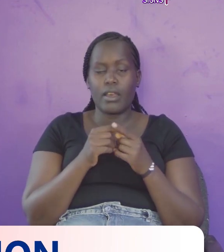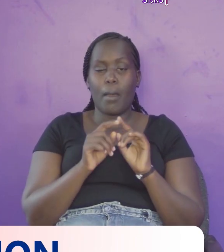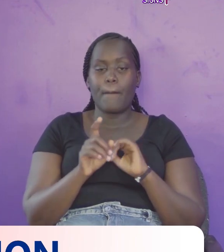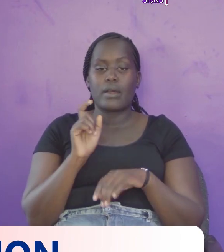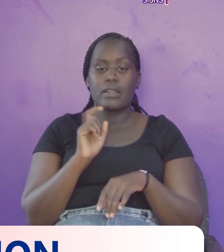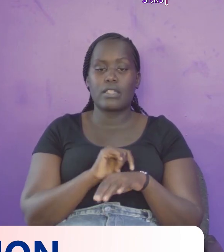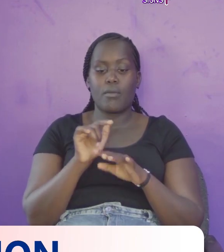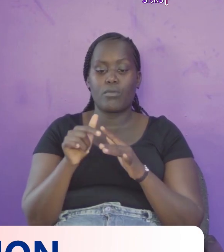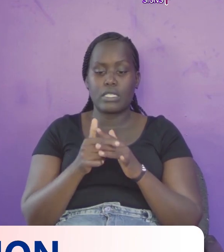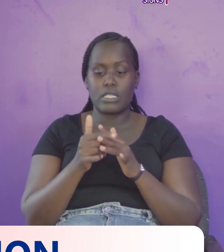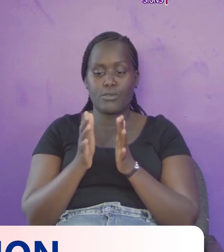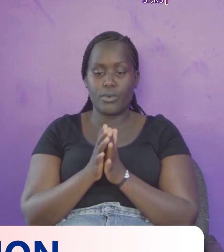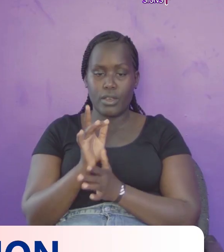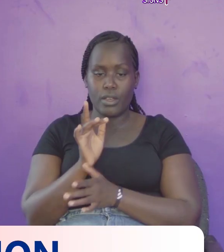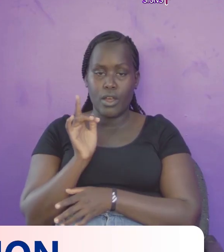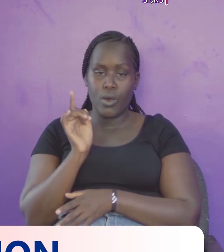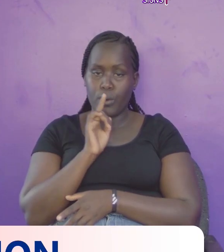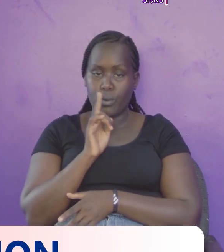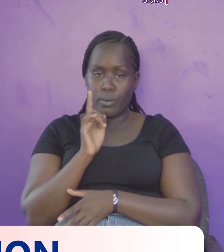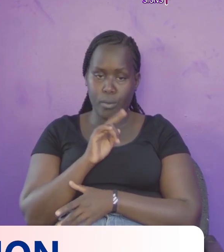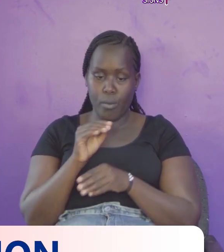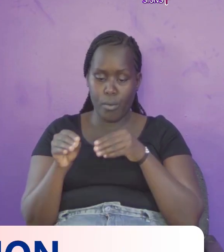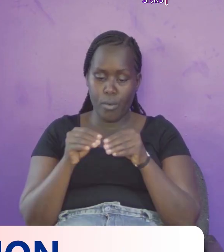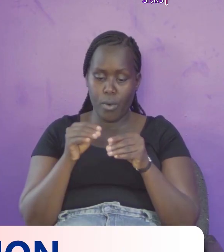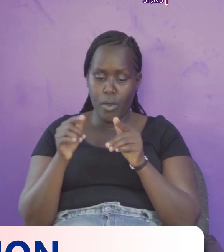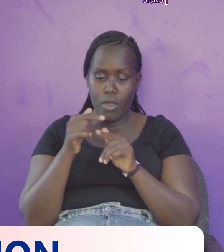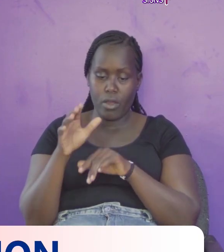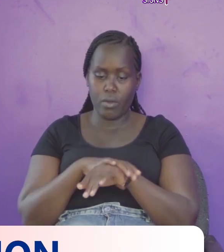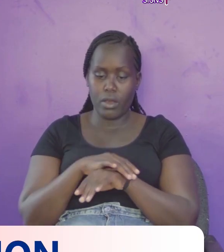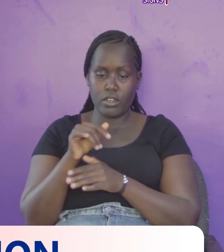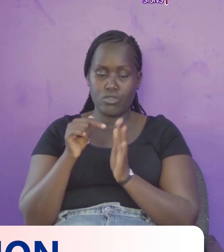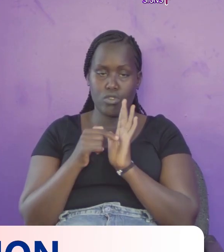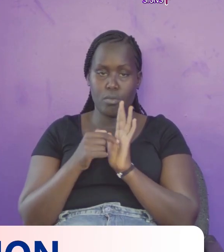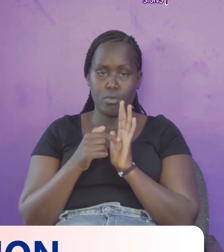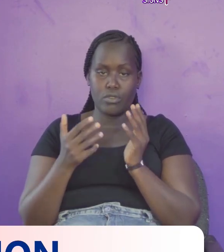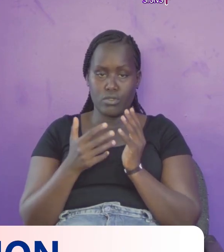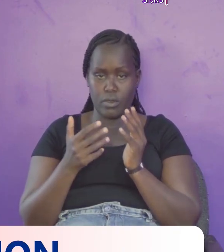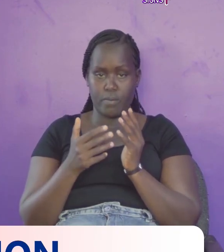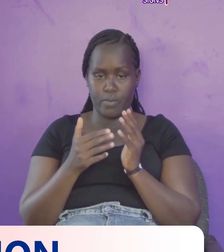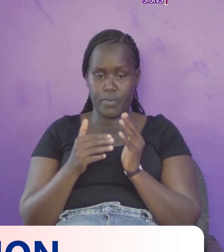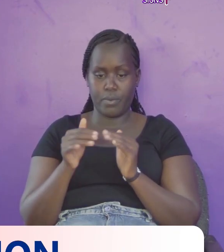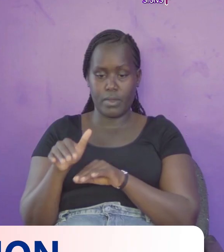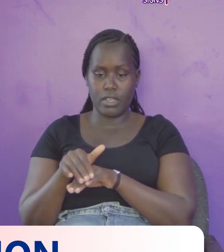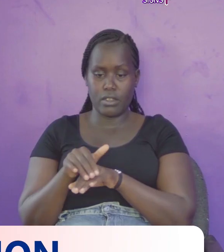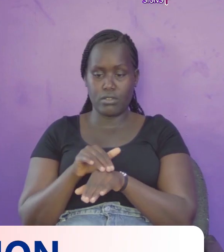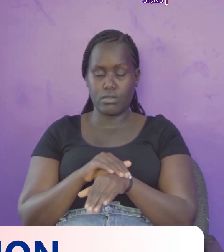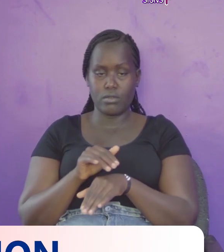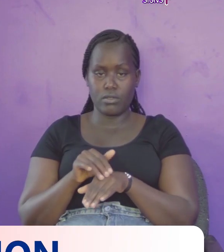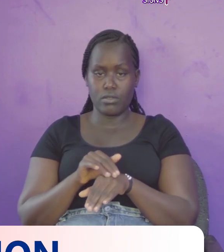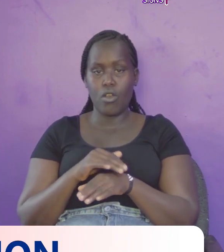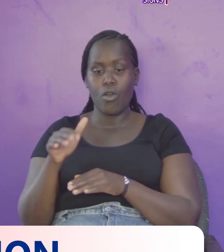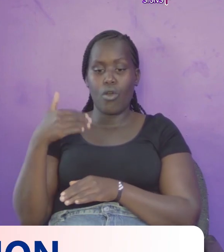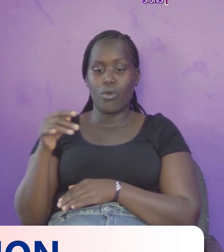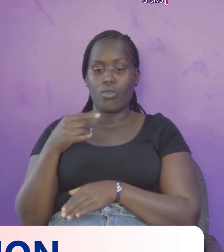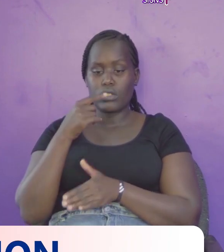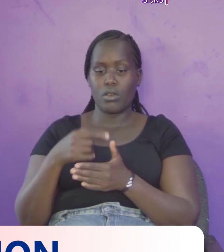na severely disabled, tutafika mahali tutakujia taa wenzetu wengine. Pole pole tu. Okay. I always keep saying